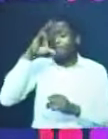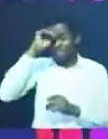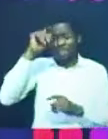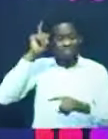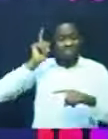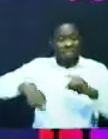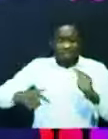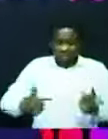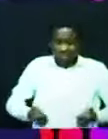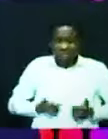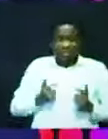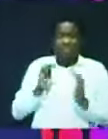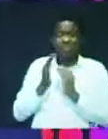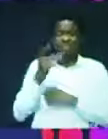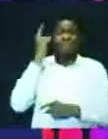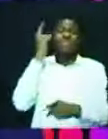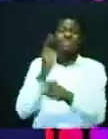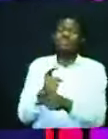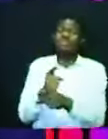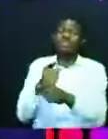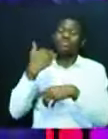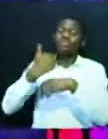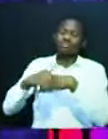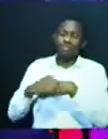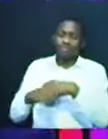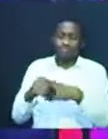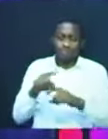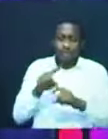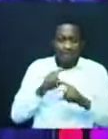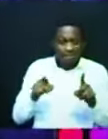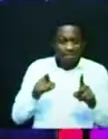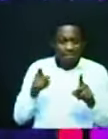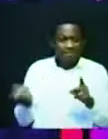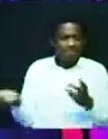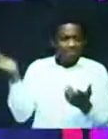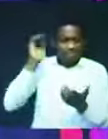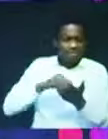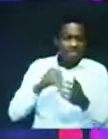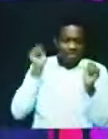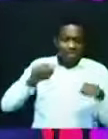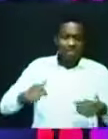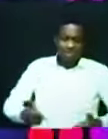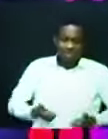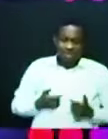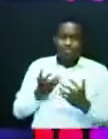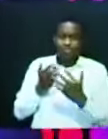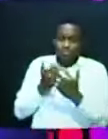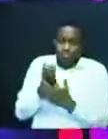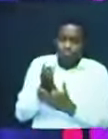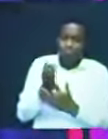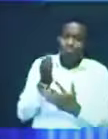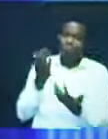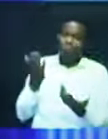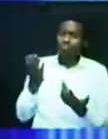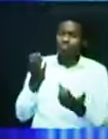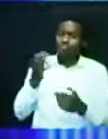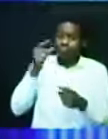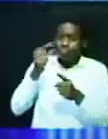so nti e beti ase se onyame asem no etumi si oni padua esi okra no esi honhom no. Should have been logical to